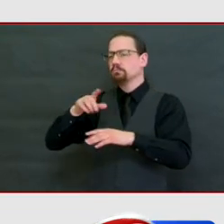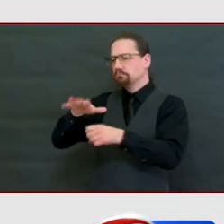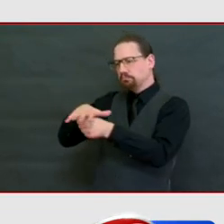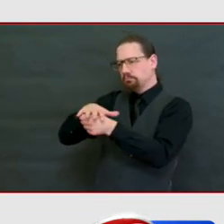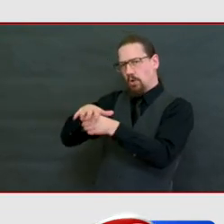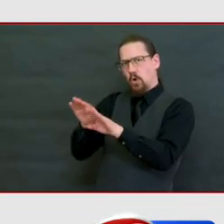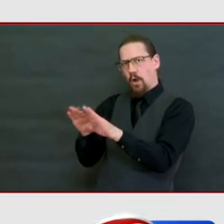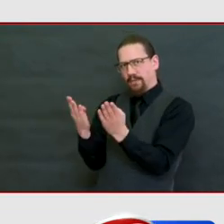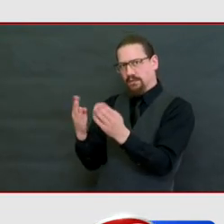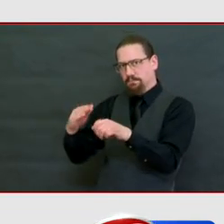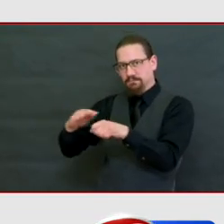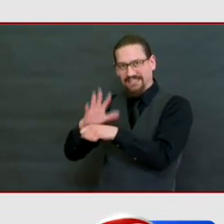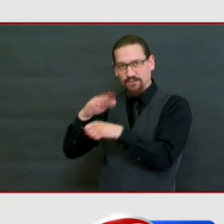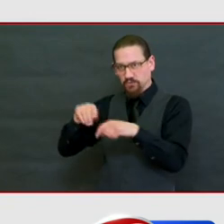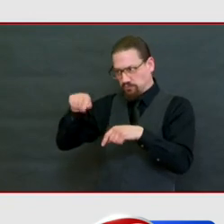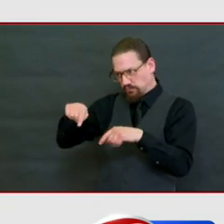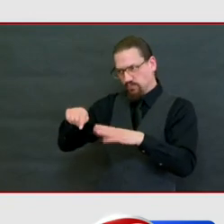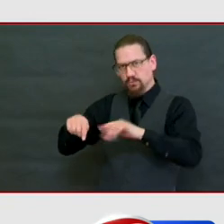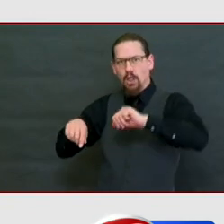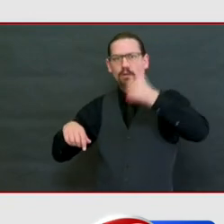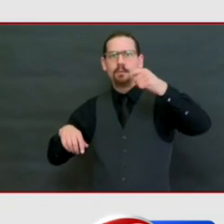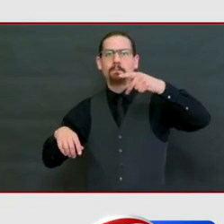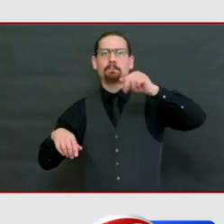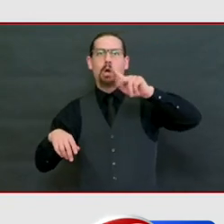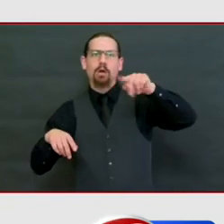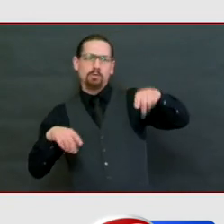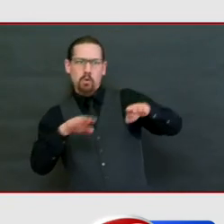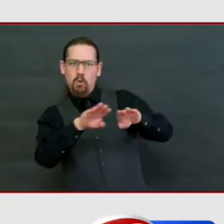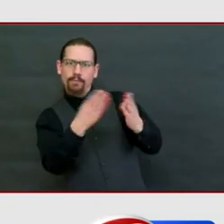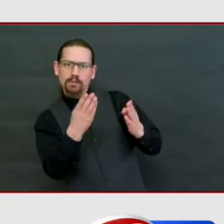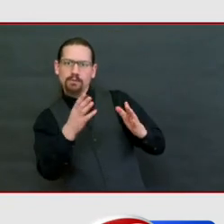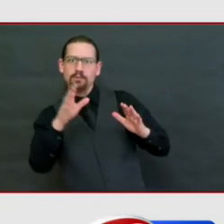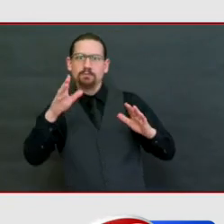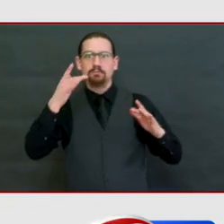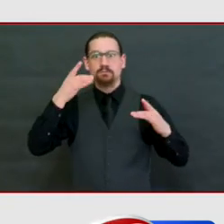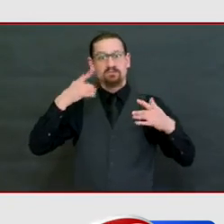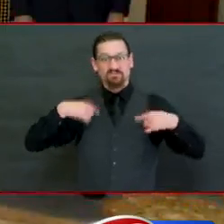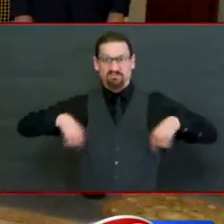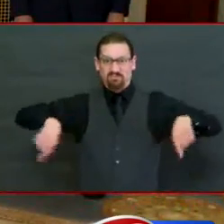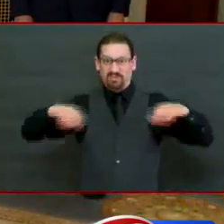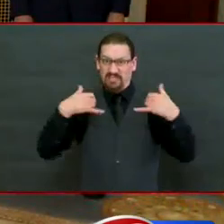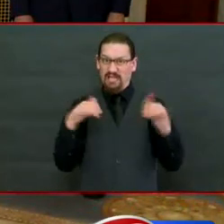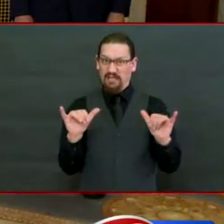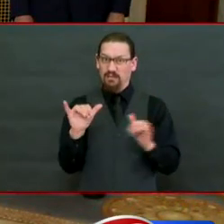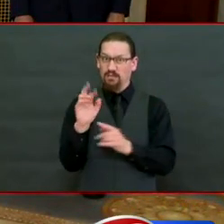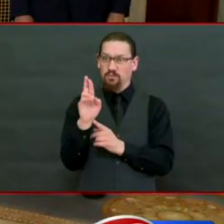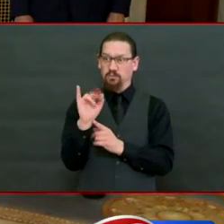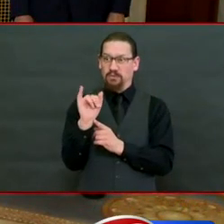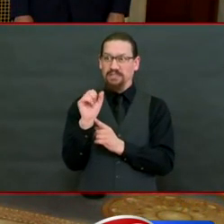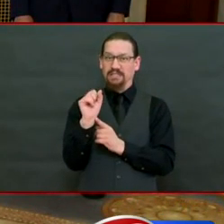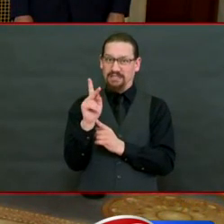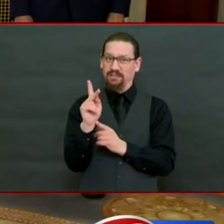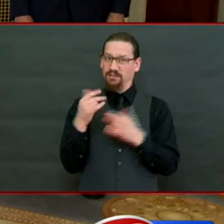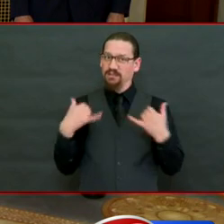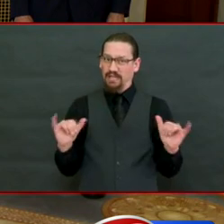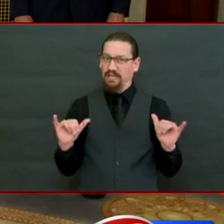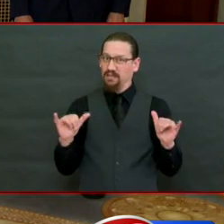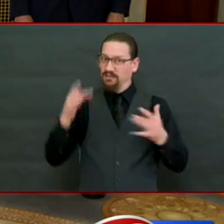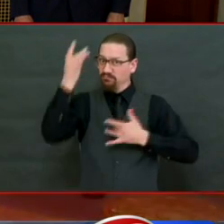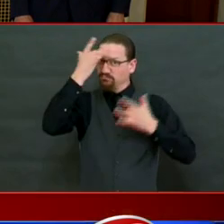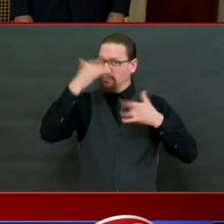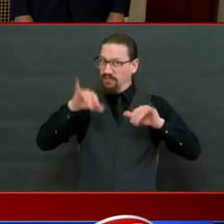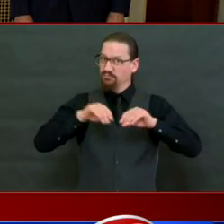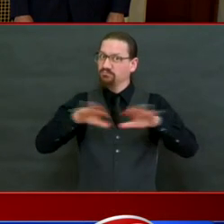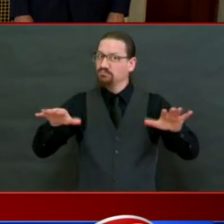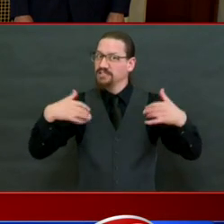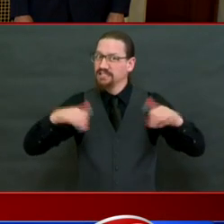today. Because I'm telling you today what you might be able to do 2 weeks from today.